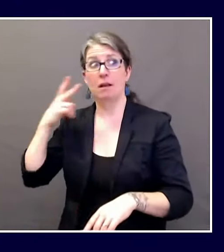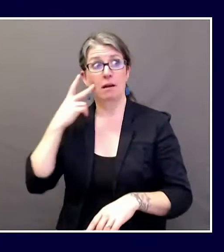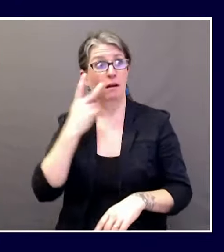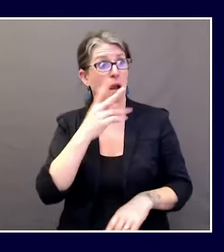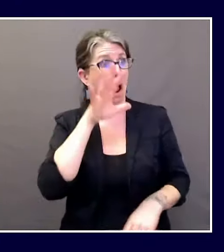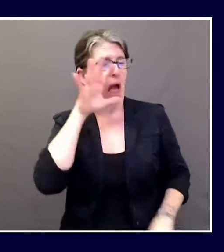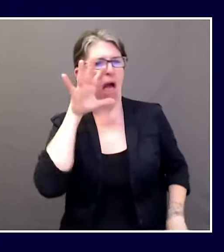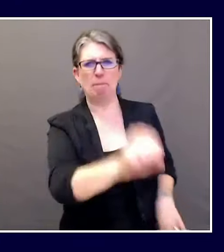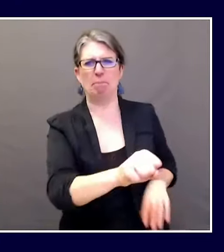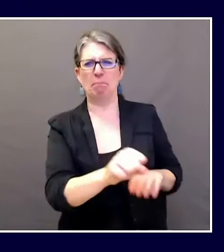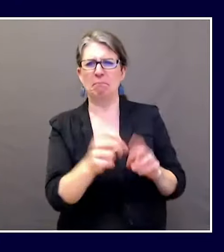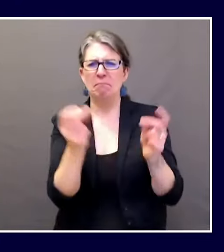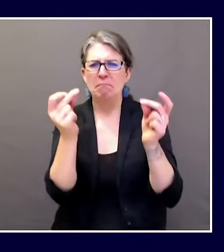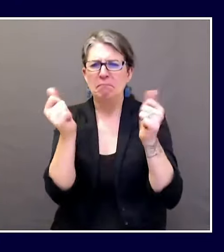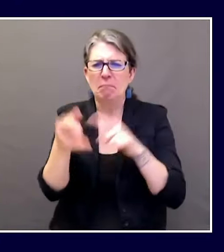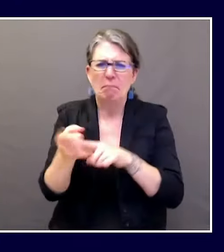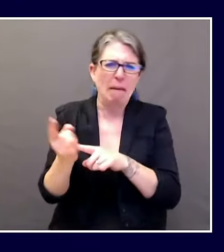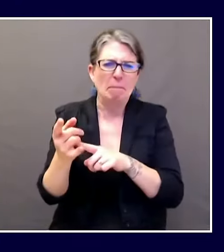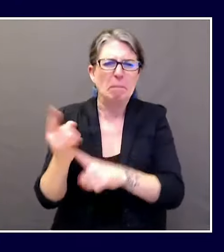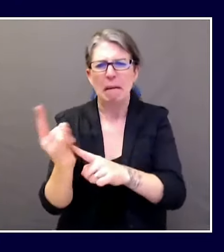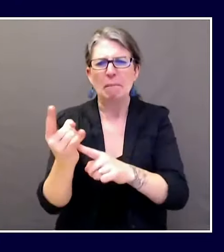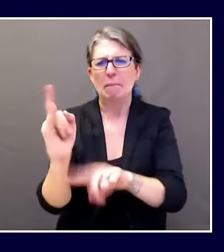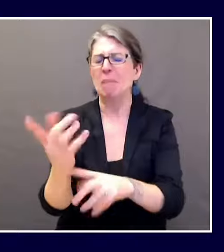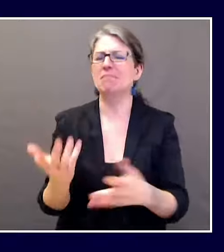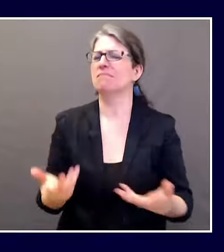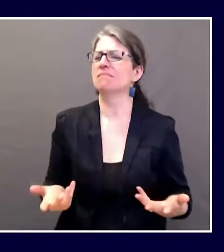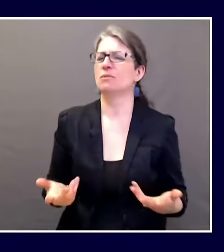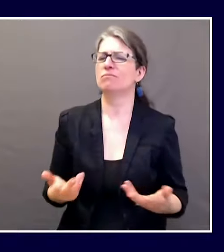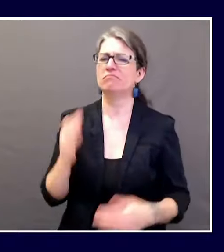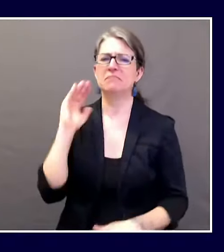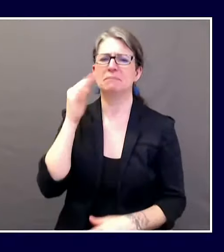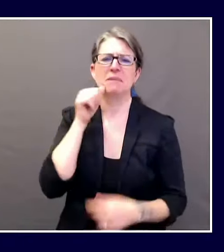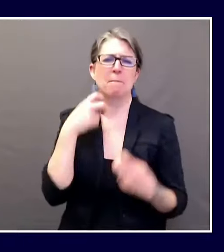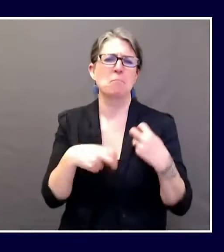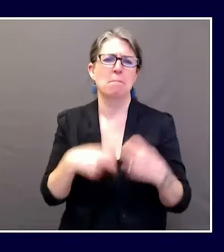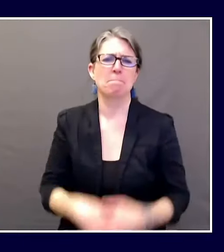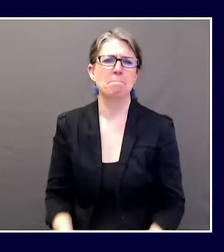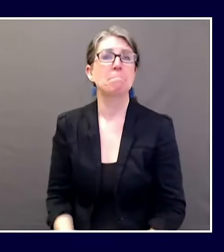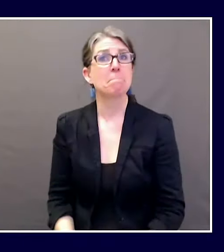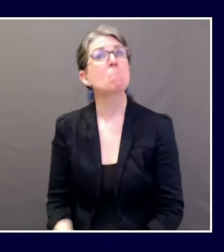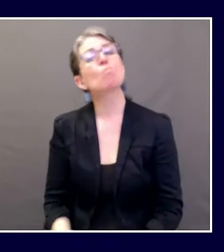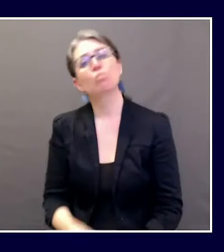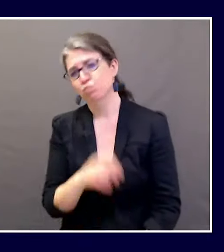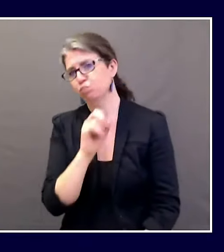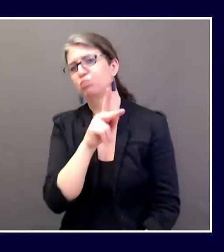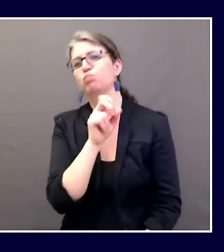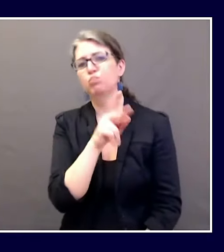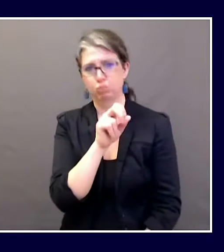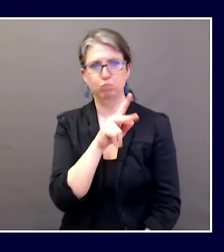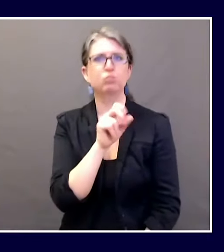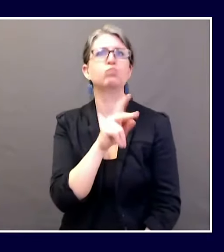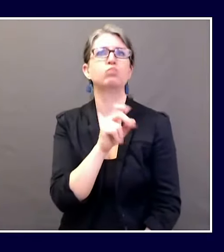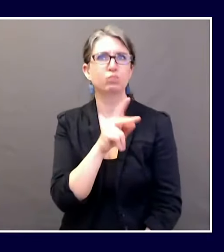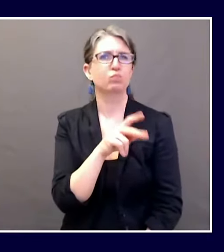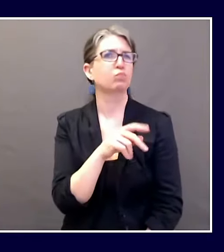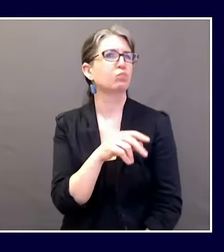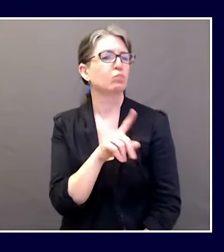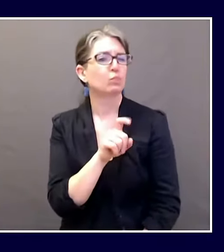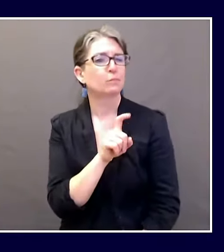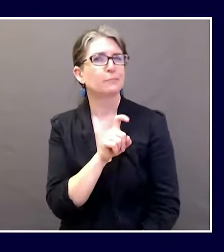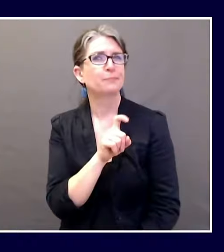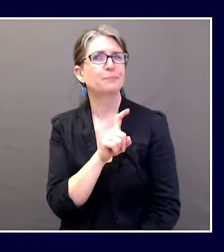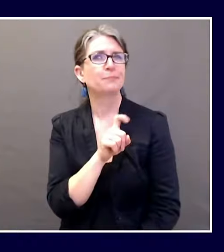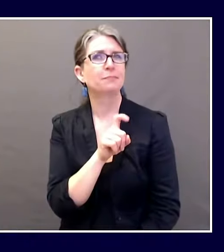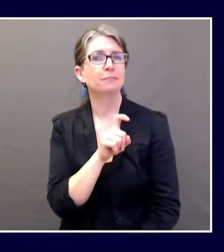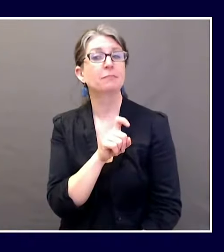ebbing and flowing of supply. You've talked about it with the Johnson & Johnson, how they've kind of cleared out the cabinet, had to kind of restart their process. You also spoke earlier about this